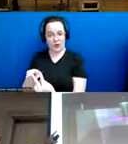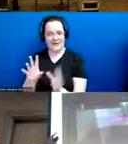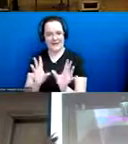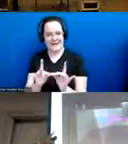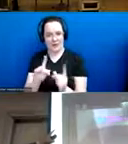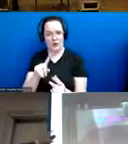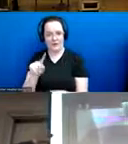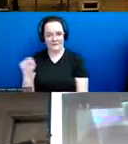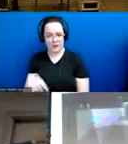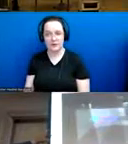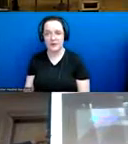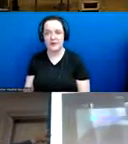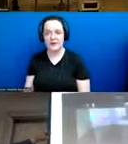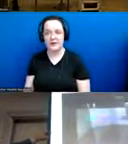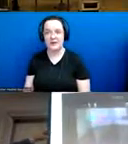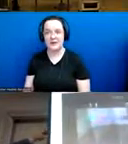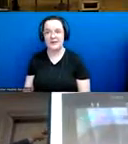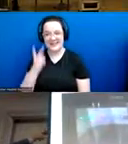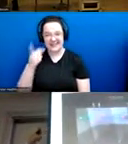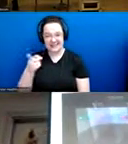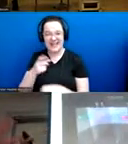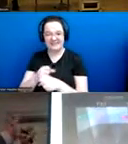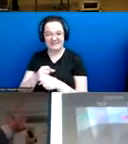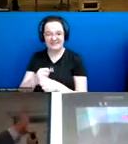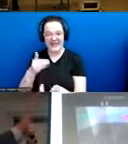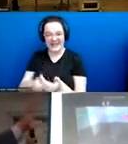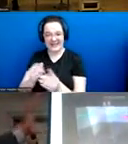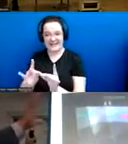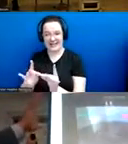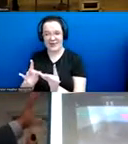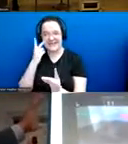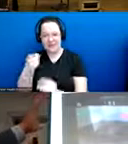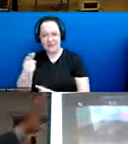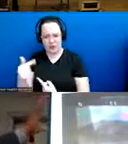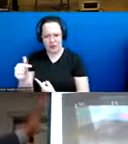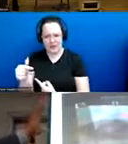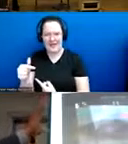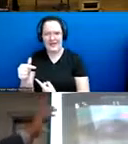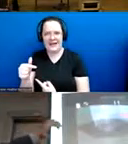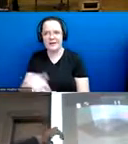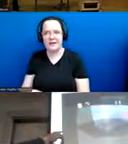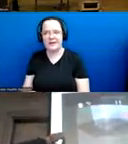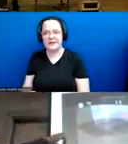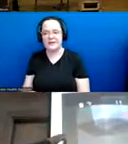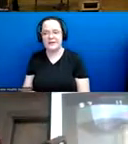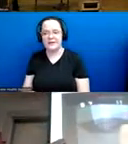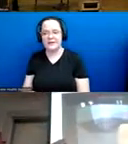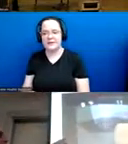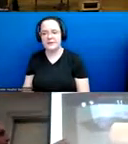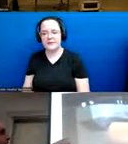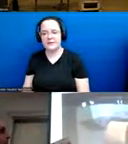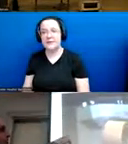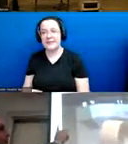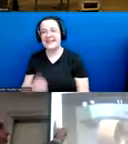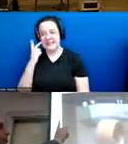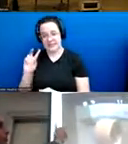minute. See that you produce an entangled state, and you can see it because it's green, and then you have this spooky interaction at a distance. There is a second